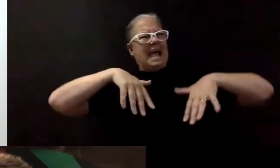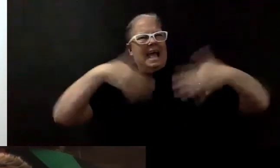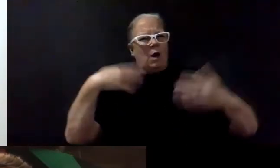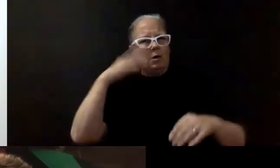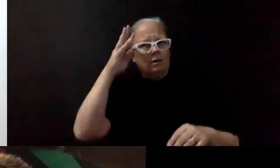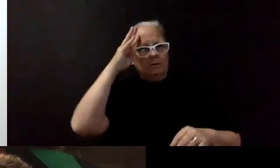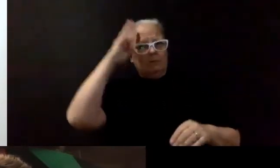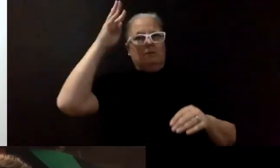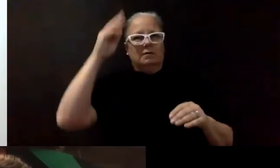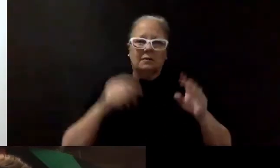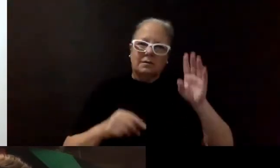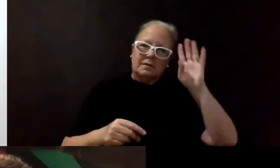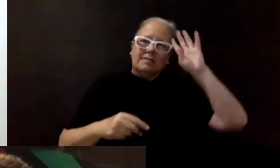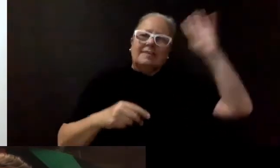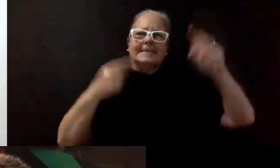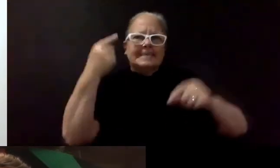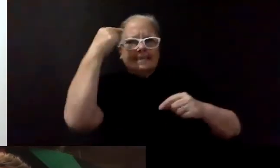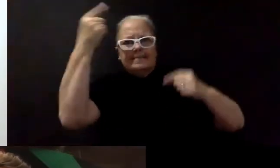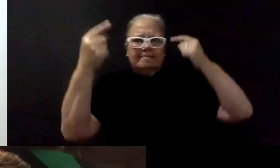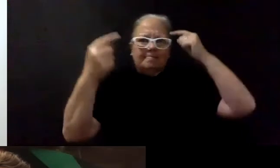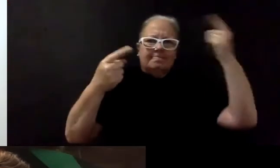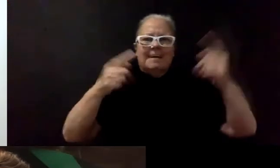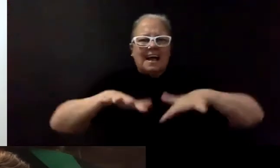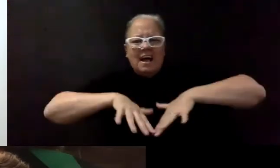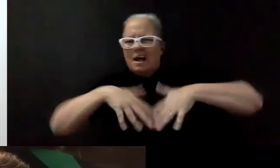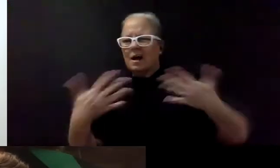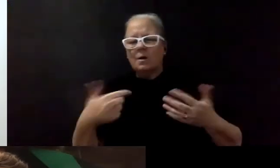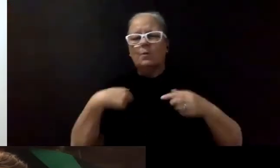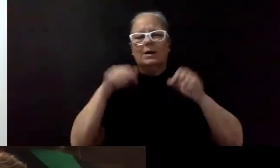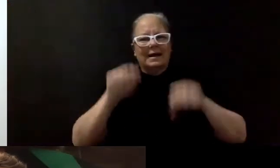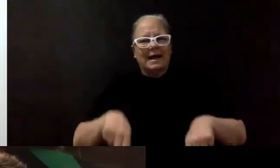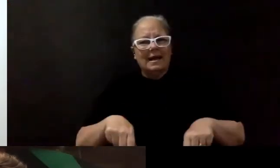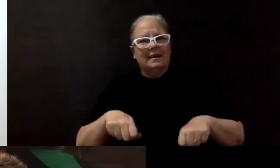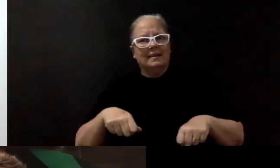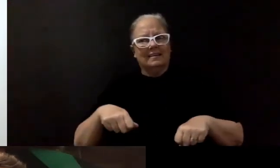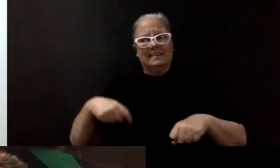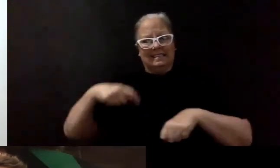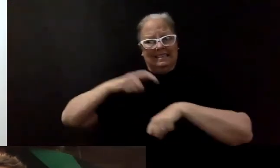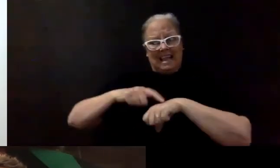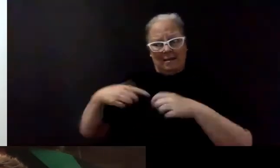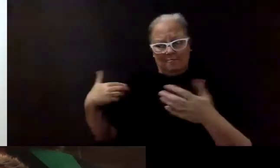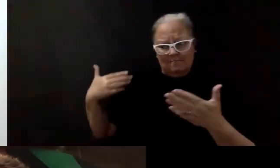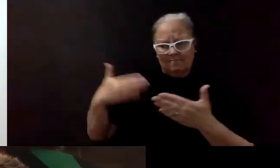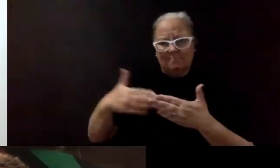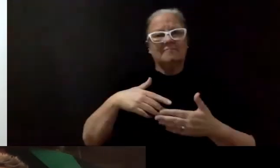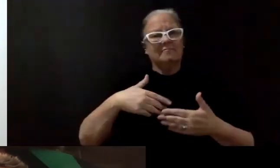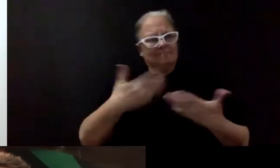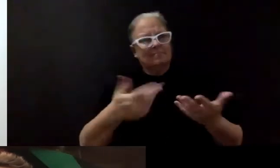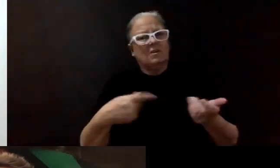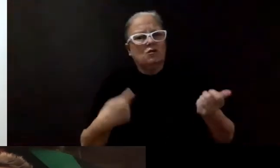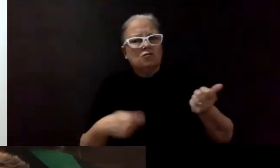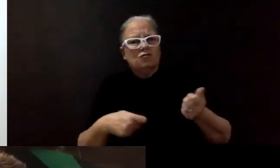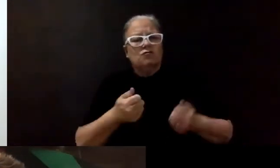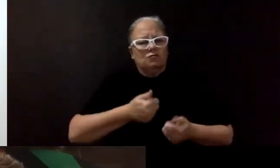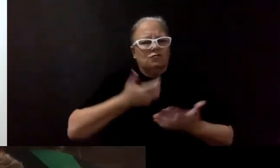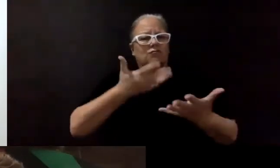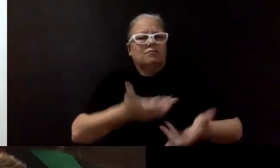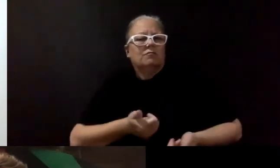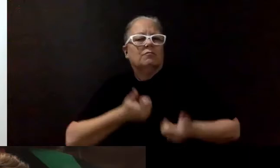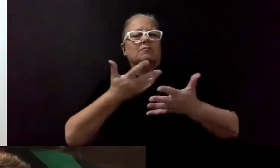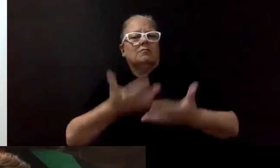and allow them to express their emotions and feelings and thoughts about how this has affected